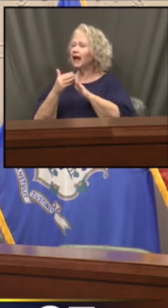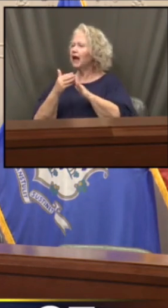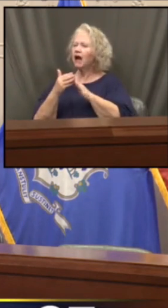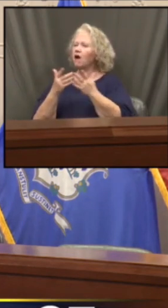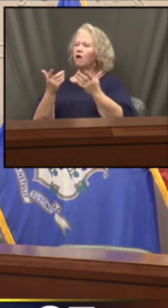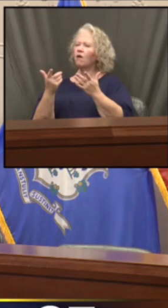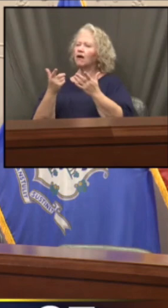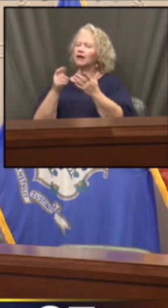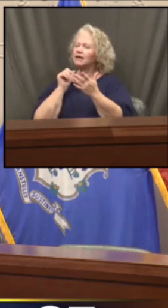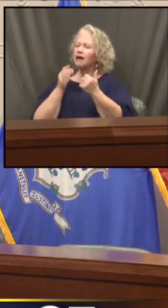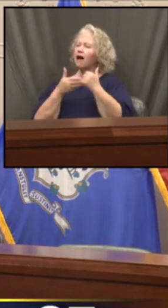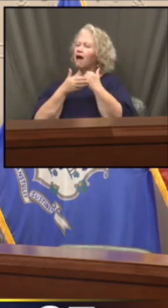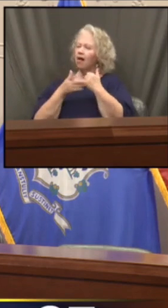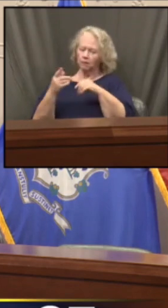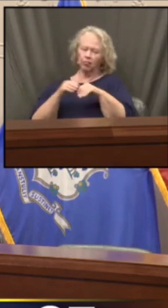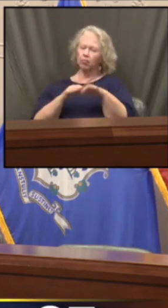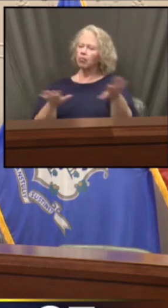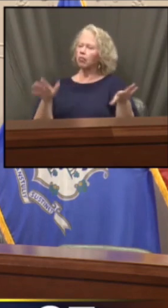the spread?